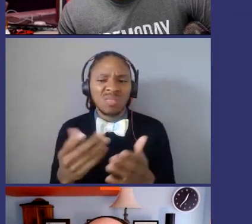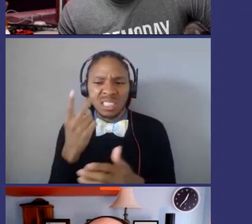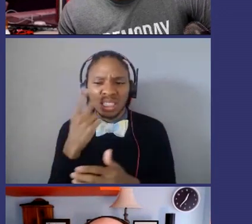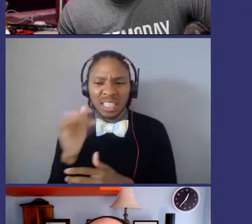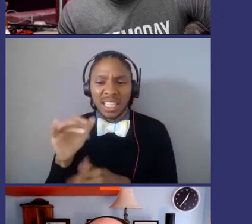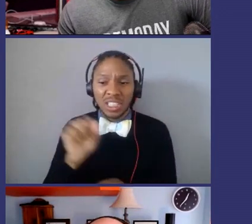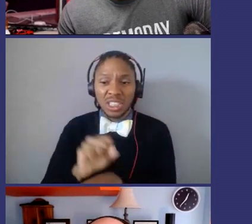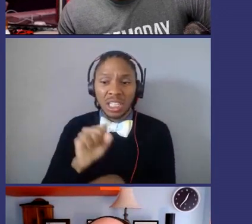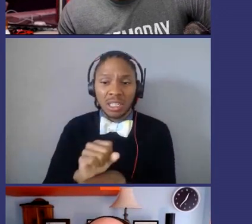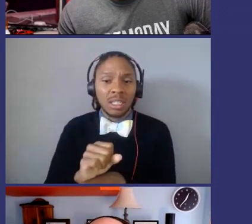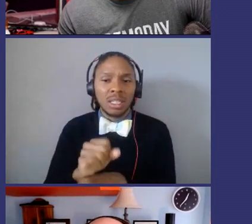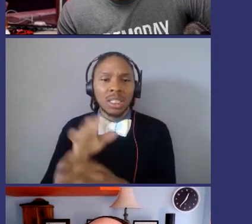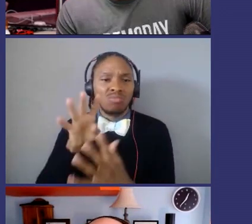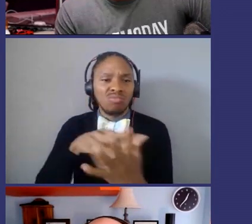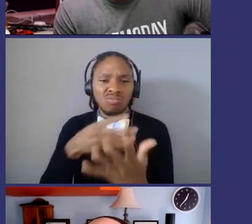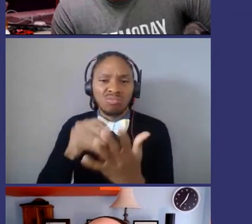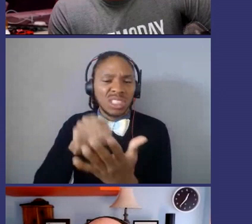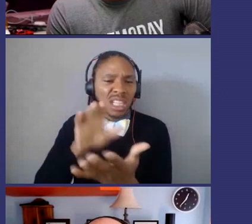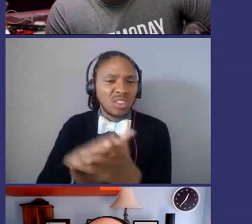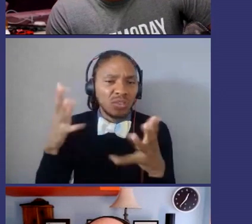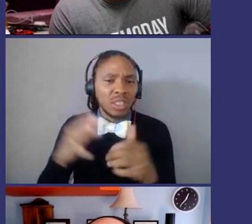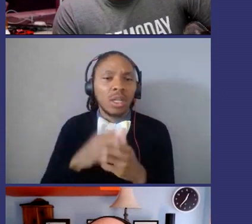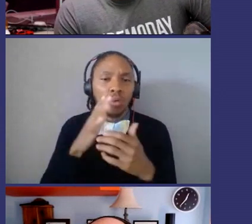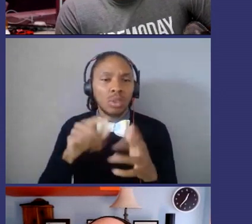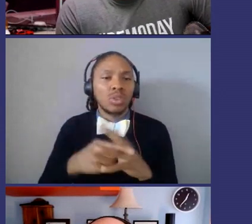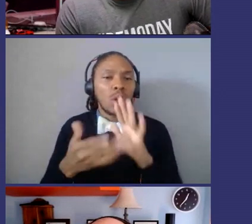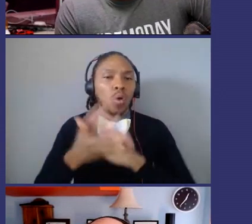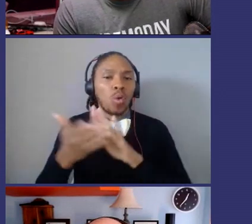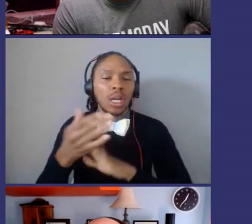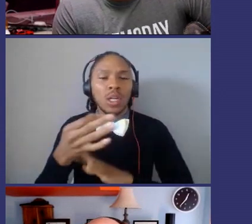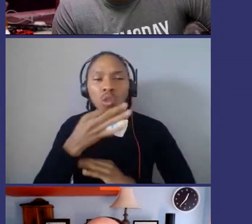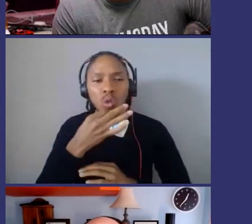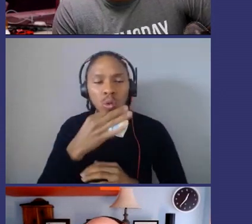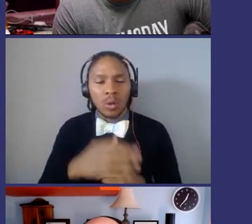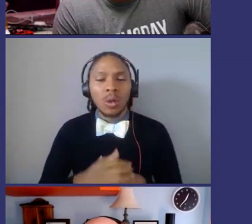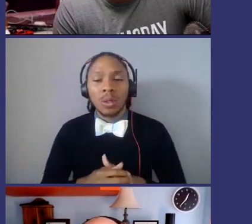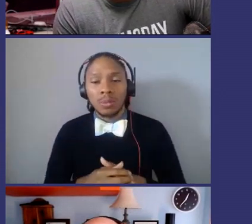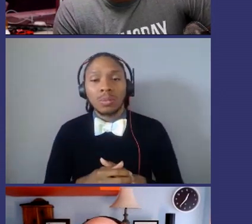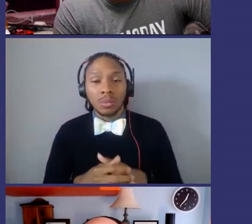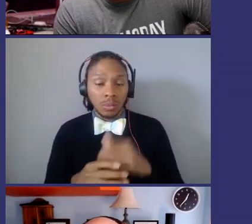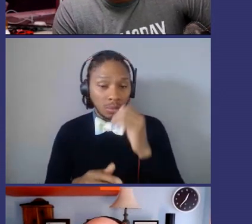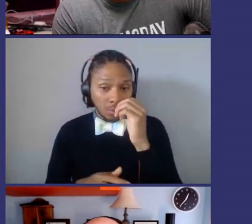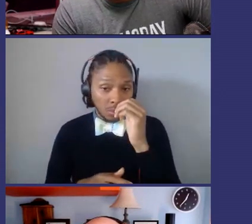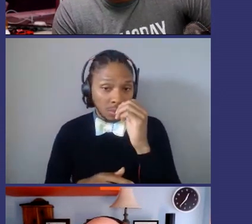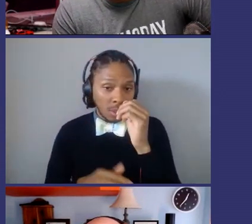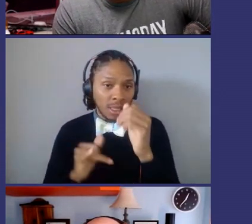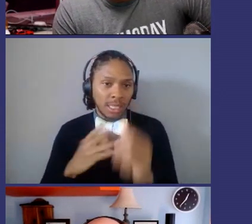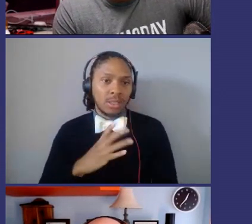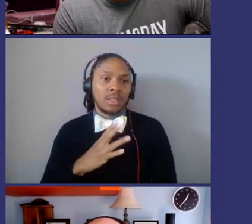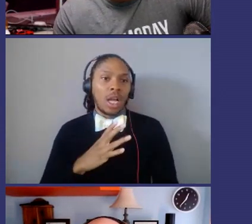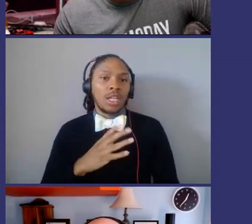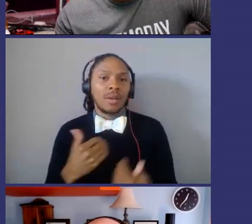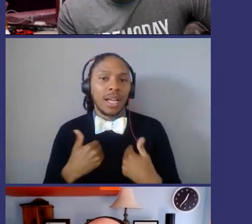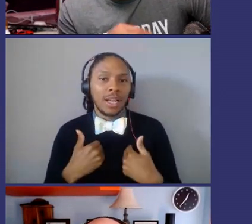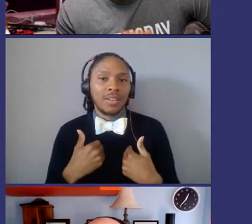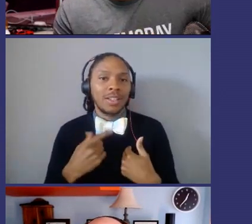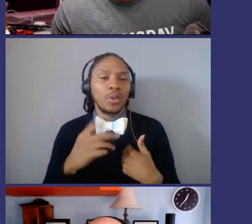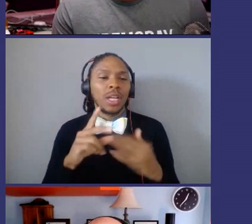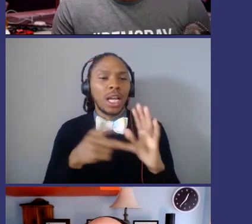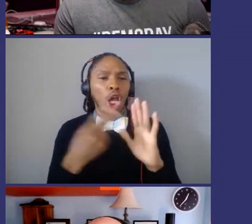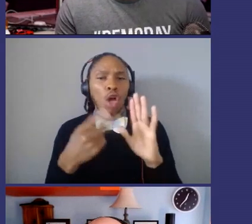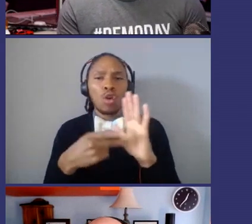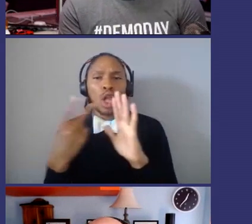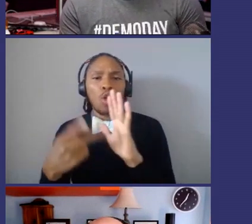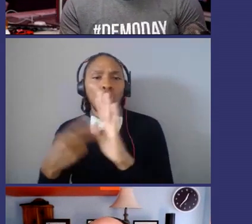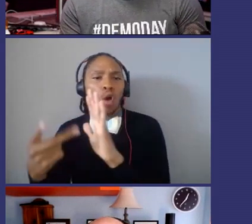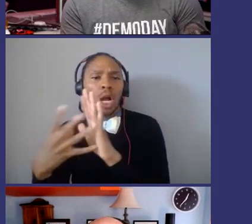job is scheduled, and it's going to start running pretty soon there. So that's pretty awesome to have there too, because you can just clone those jobs over